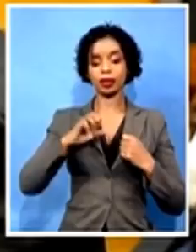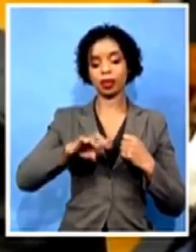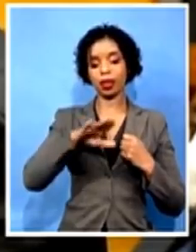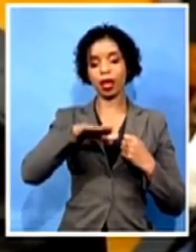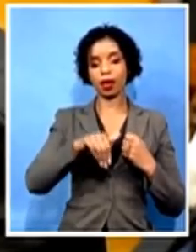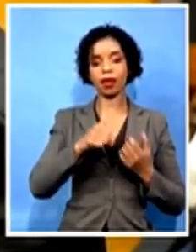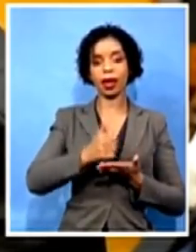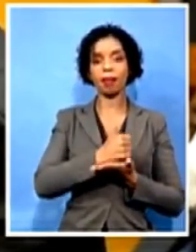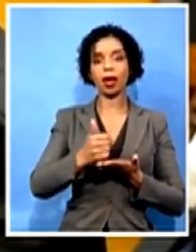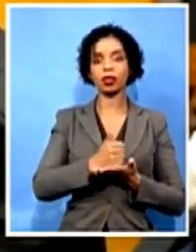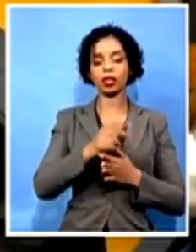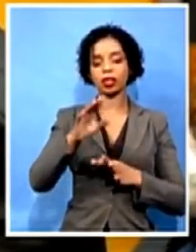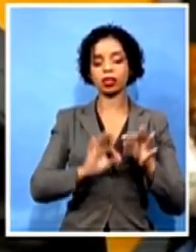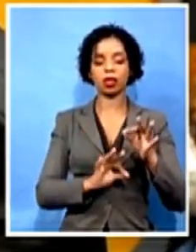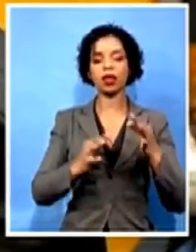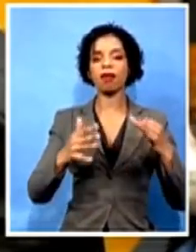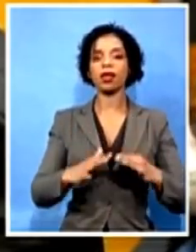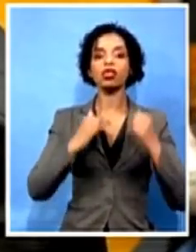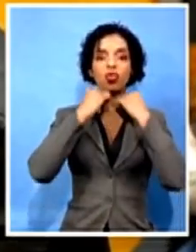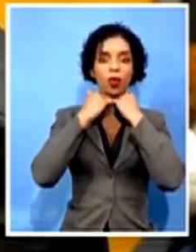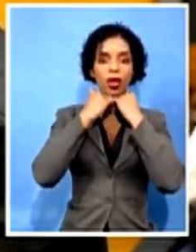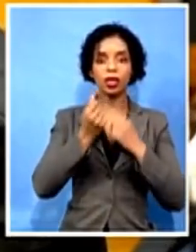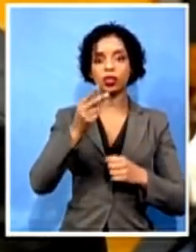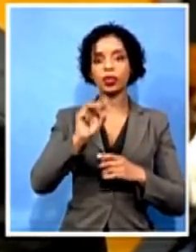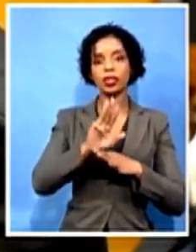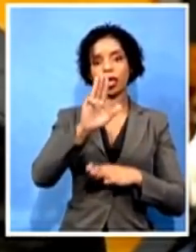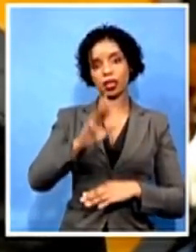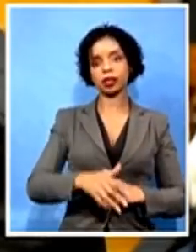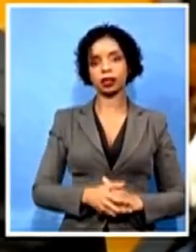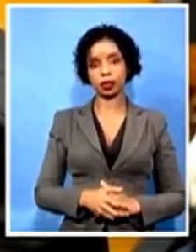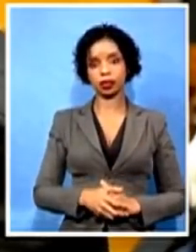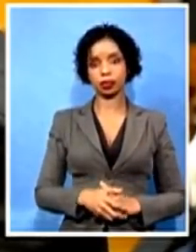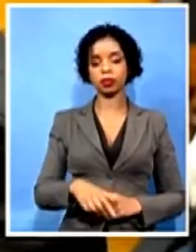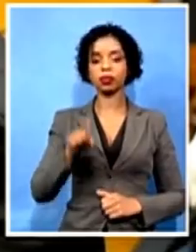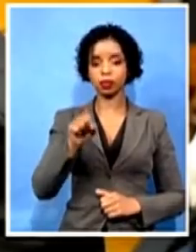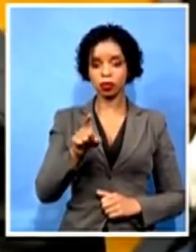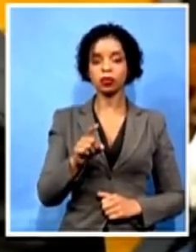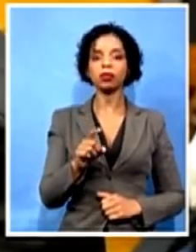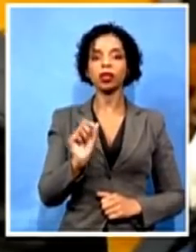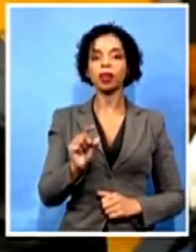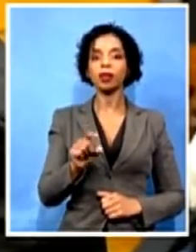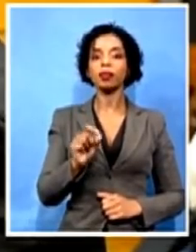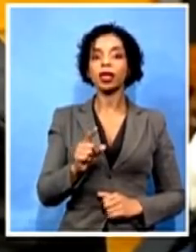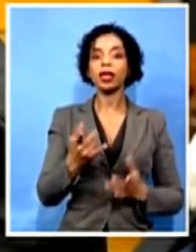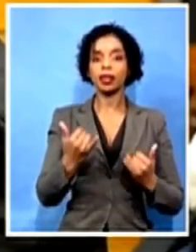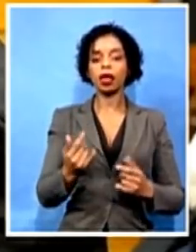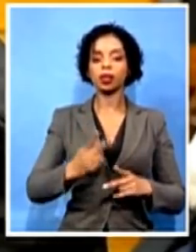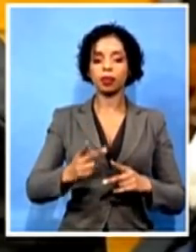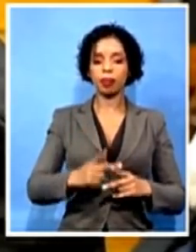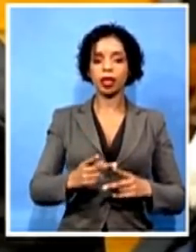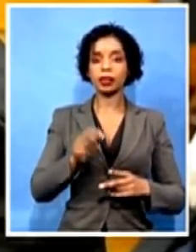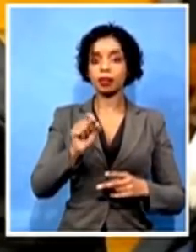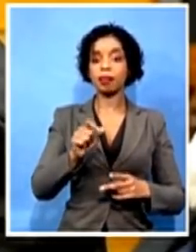one that Colonel Lazarus still has in his possession. The same one that he was prepared to release, but he's kept it and it's now expired.